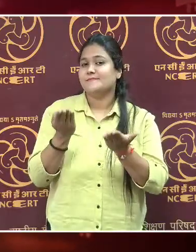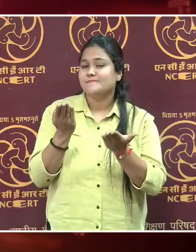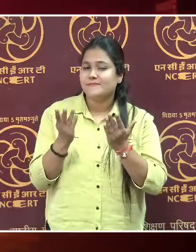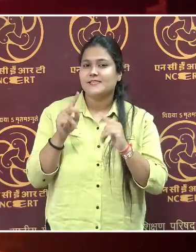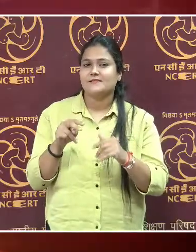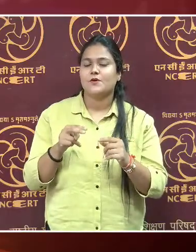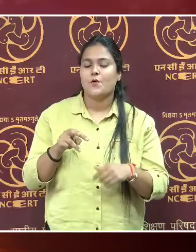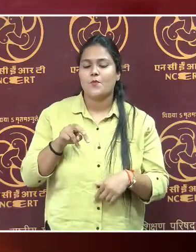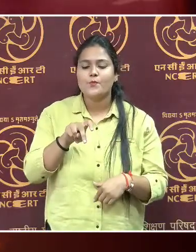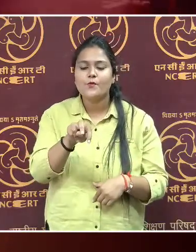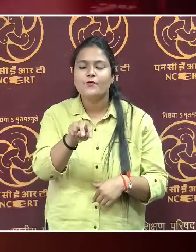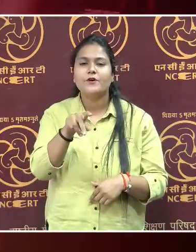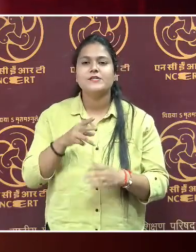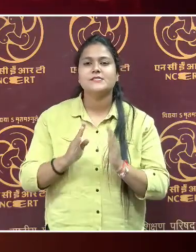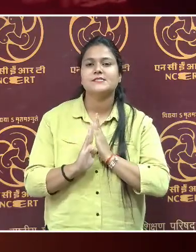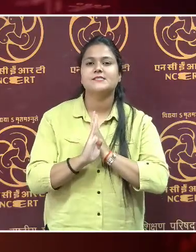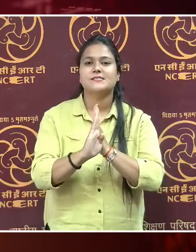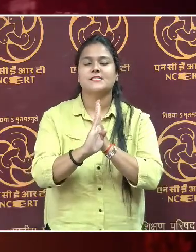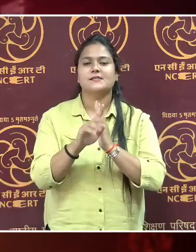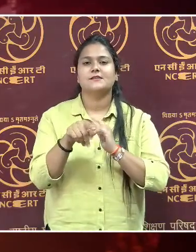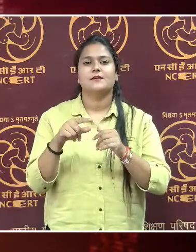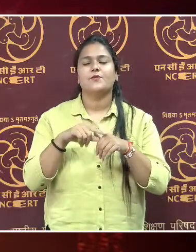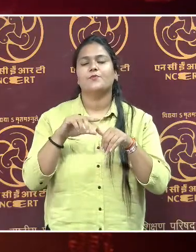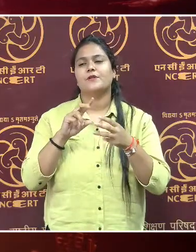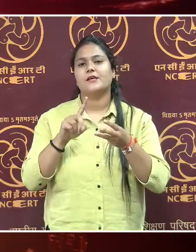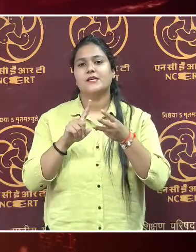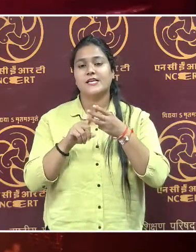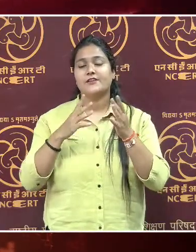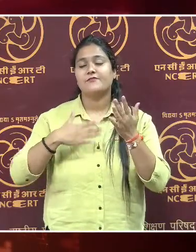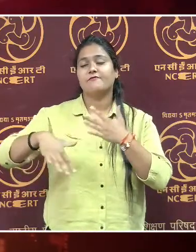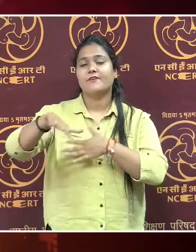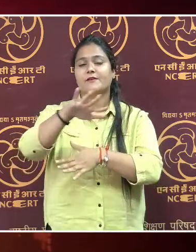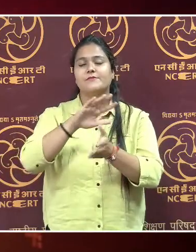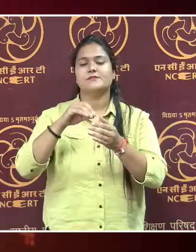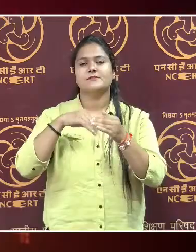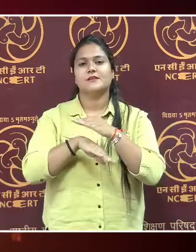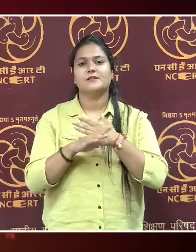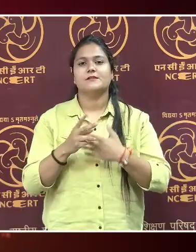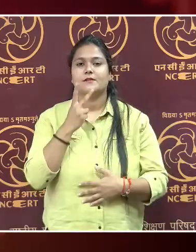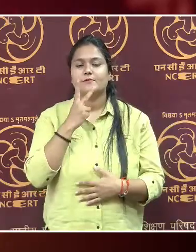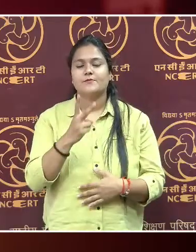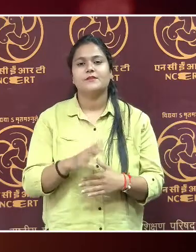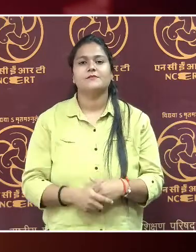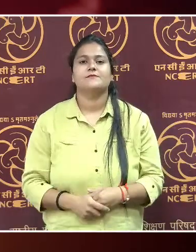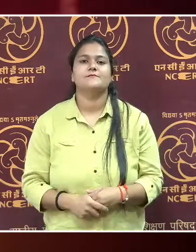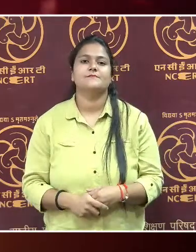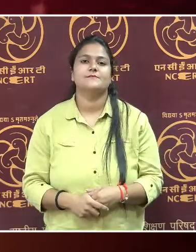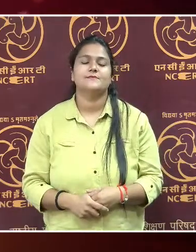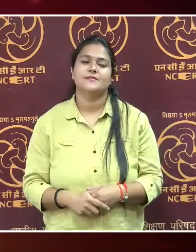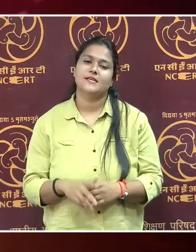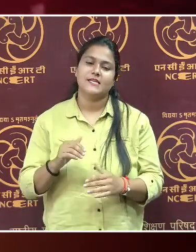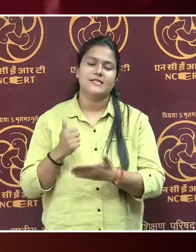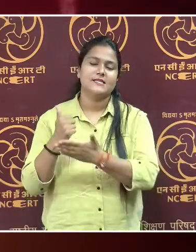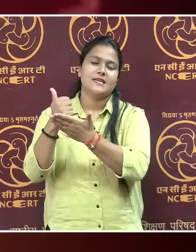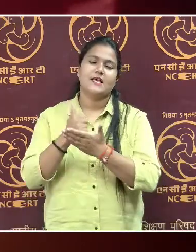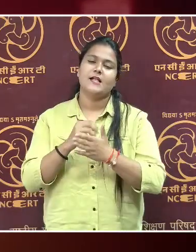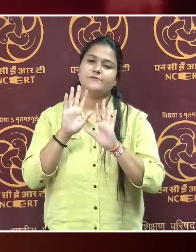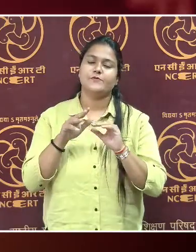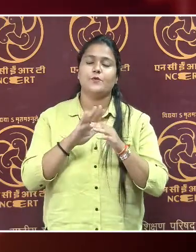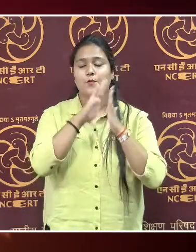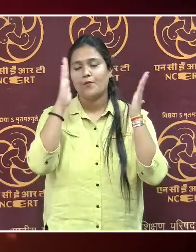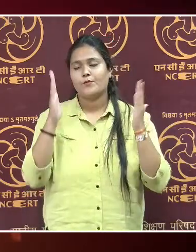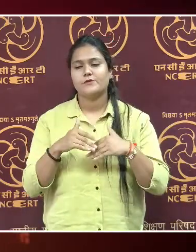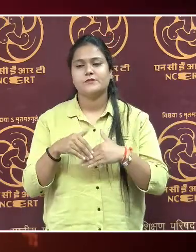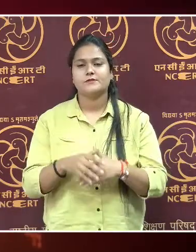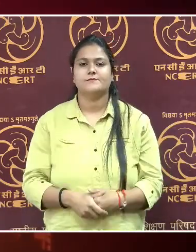walk straight, make us to feel in the environment. So that, I mean, that spatial orientation, it definitely helps us. There's an organ. I'll be taking